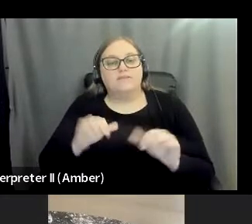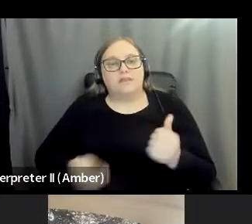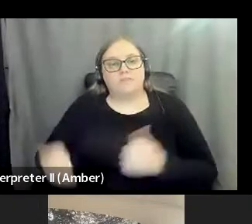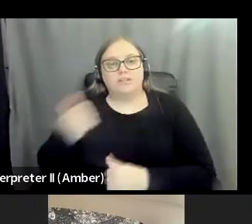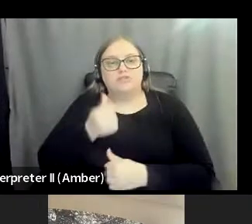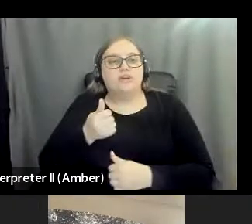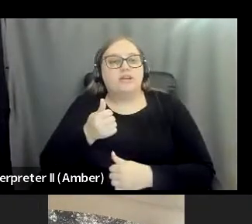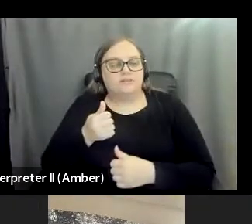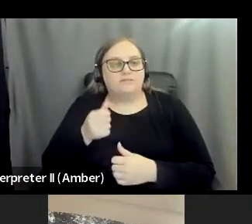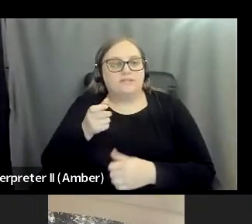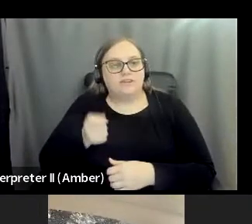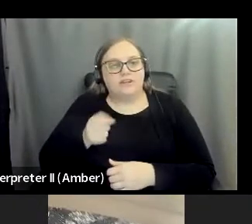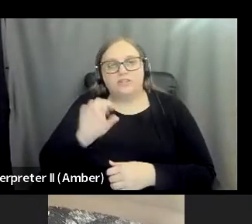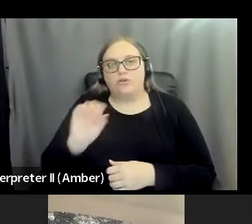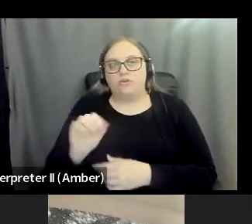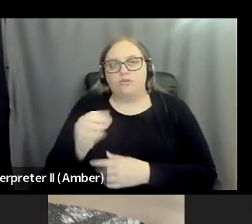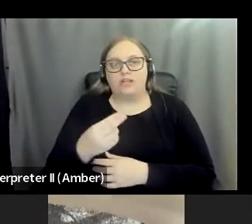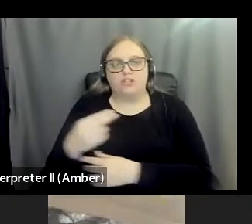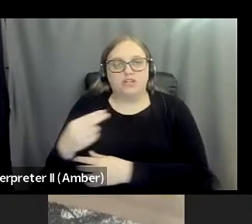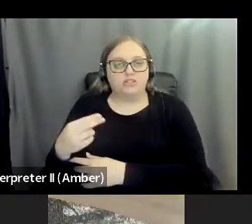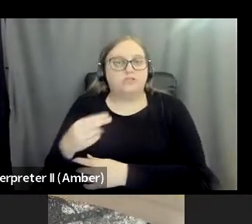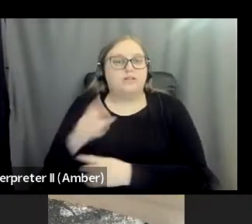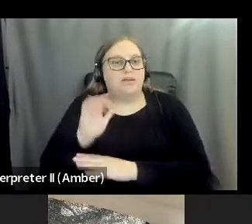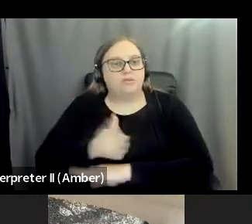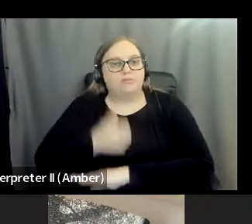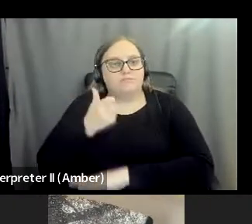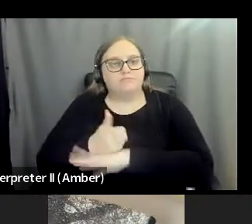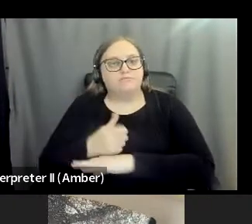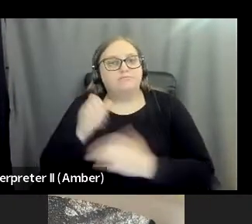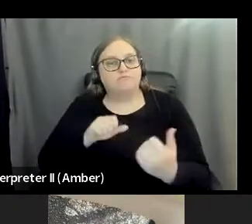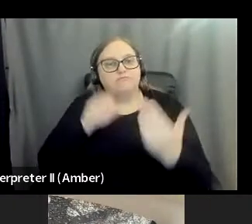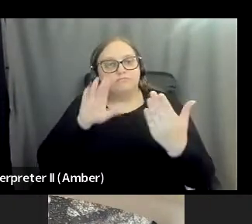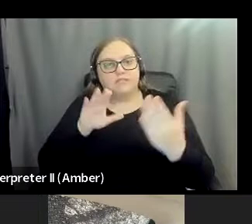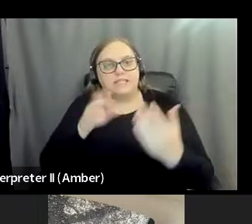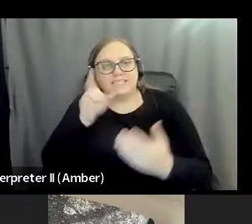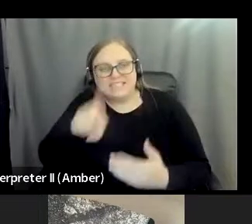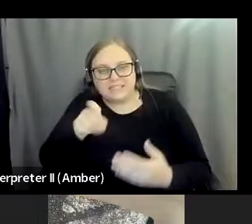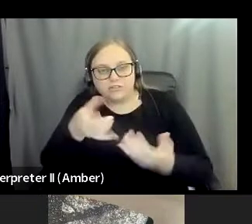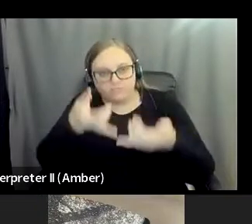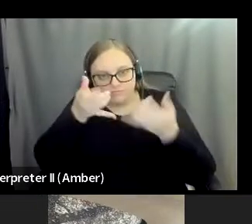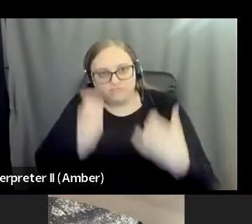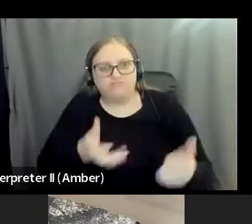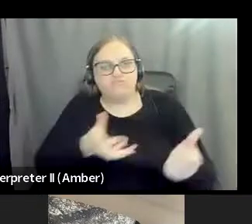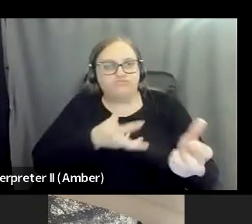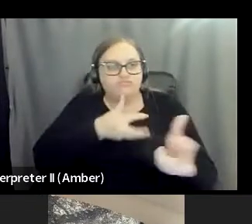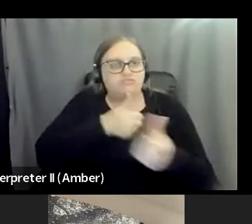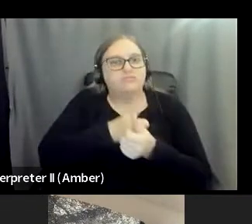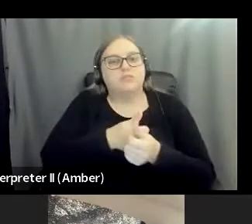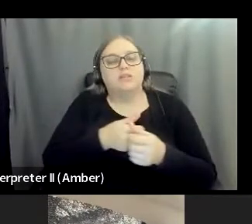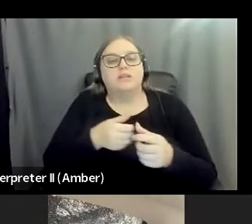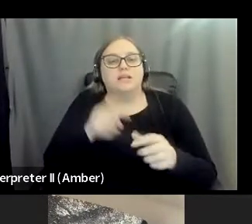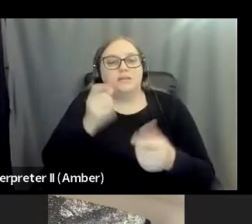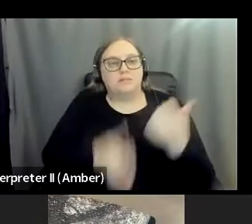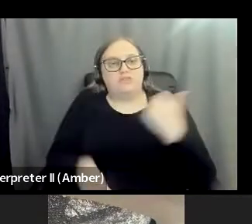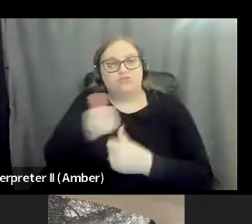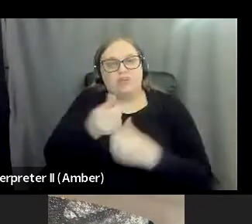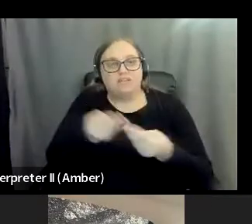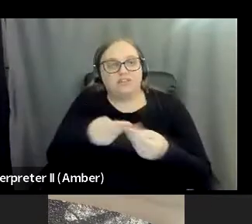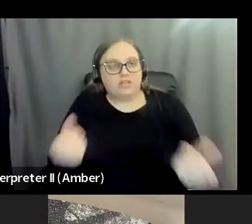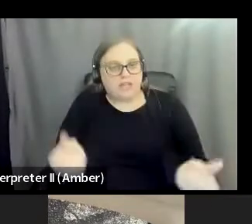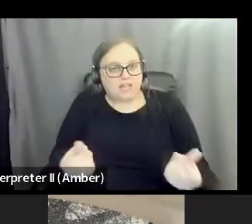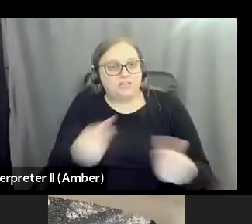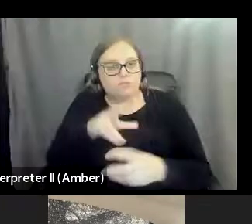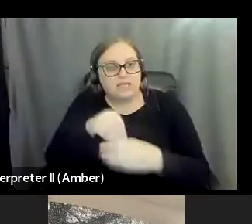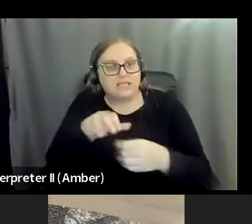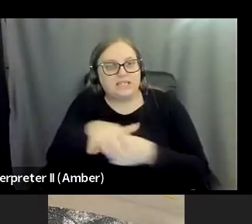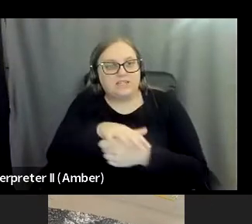as OAH, was created to address the need to modernize and improve administrative adjudication in the district so that citizens